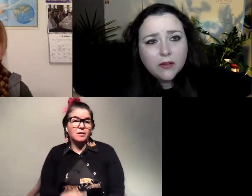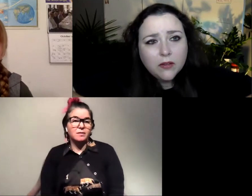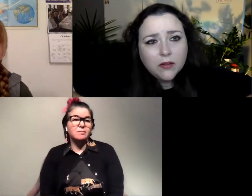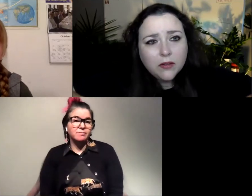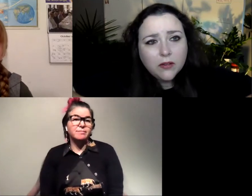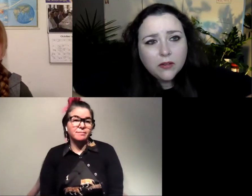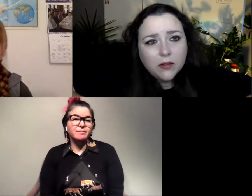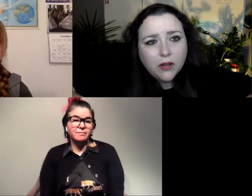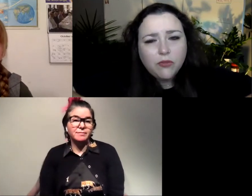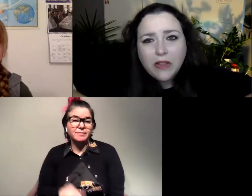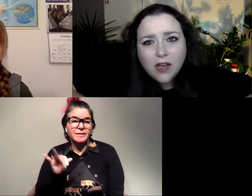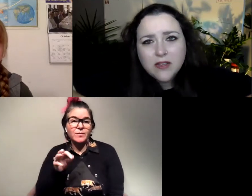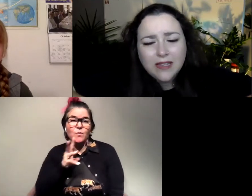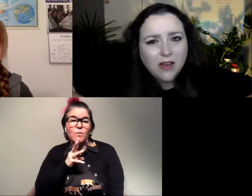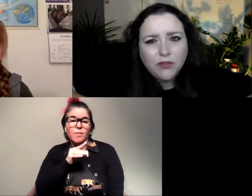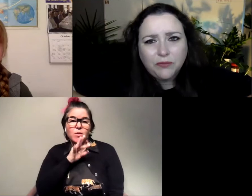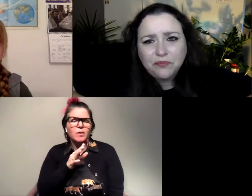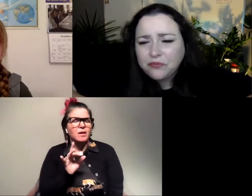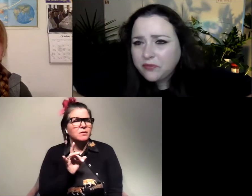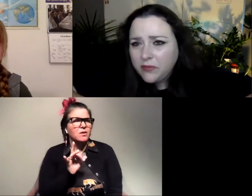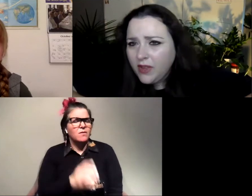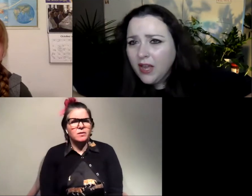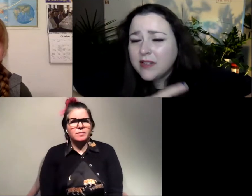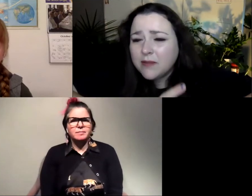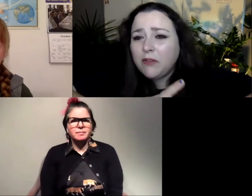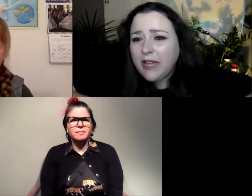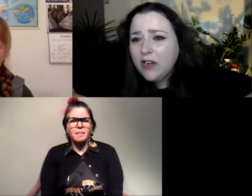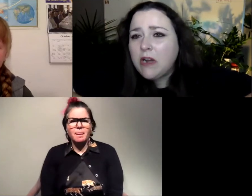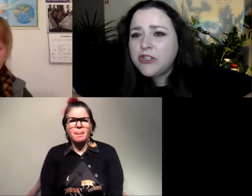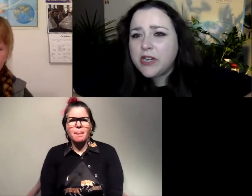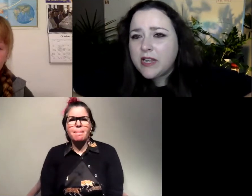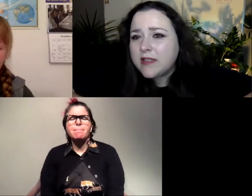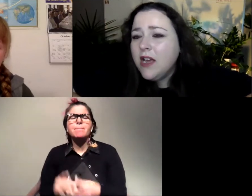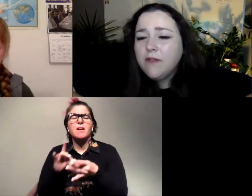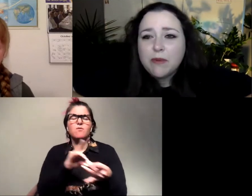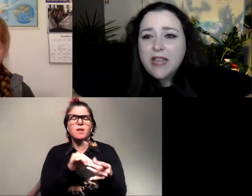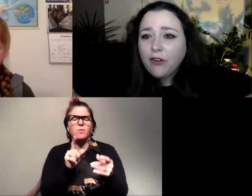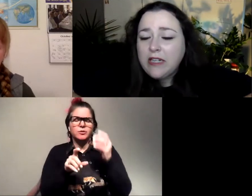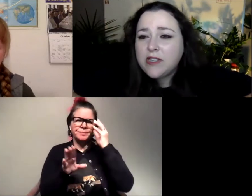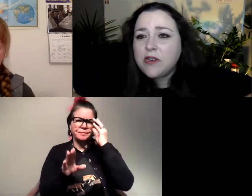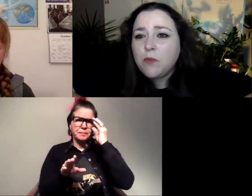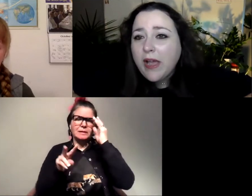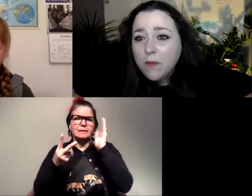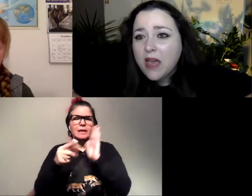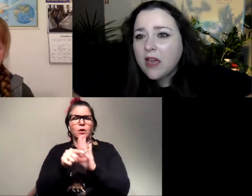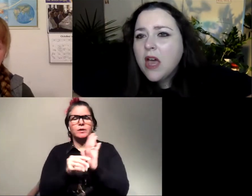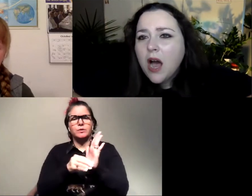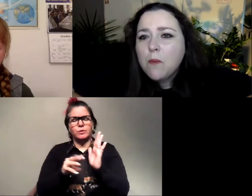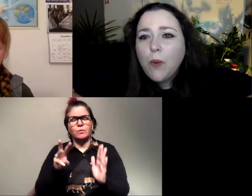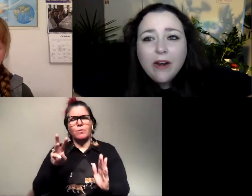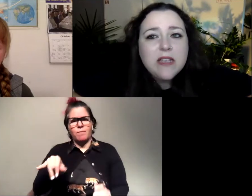drinking really polluted water. Oh, that's awesome. That's awful. Yeah, really sad. A related question is from a second grade student in